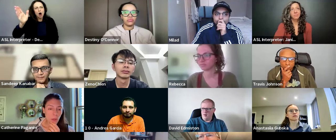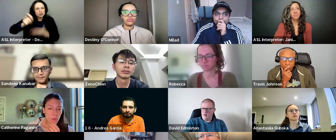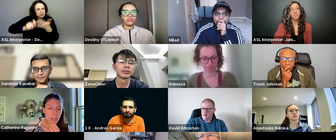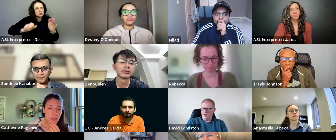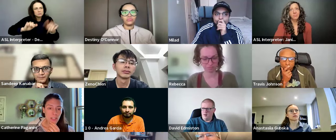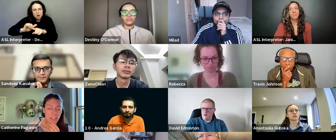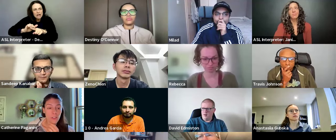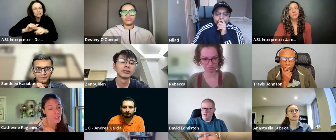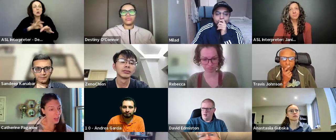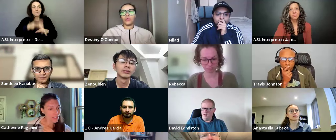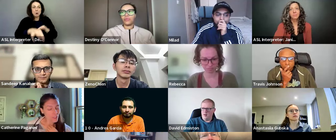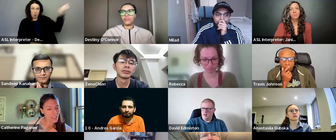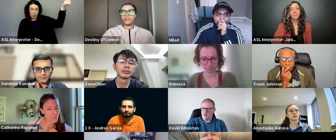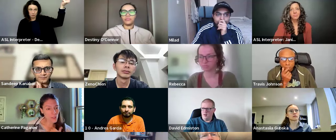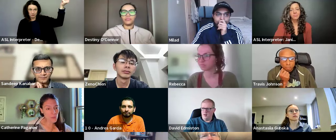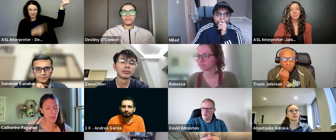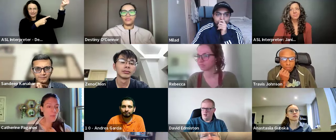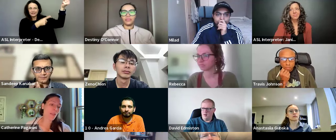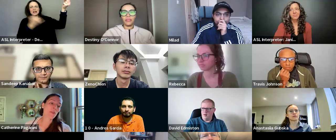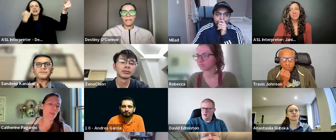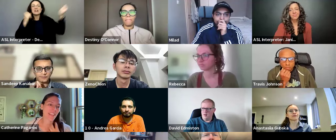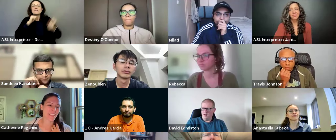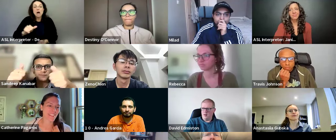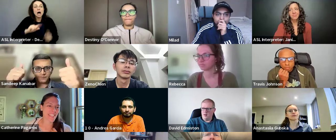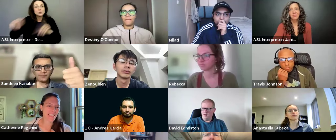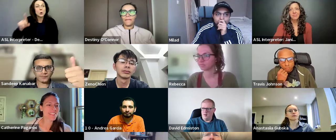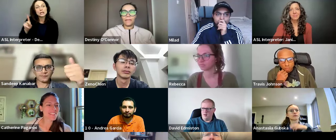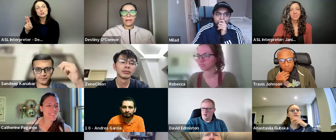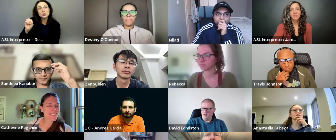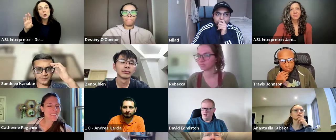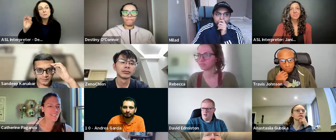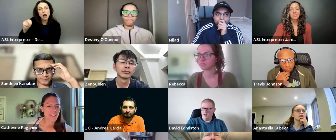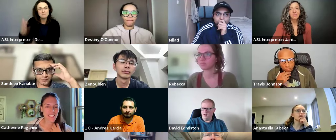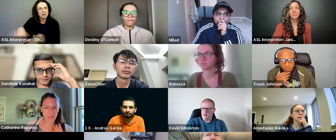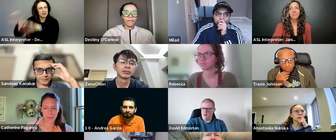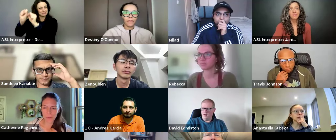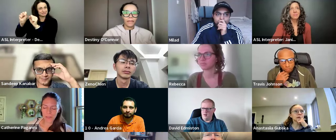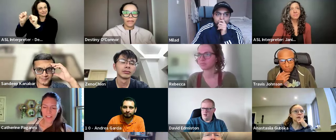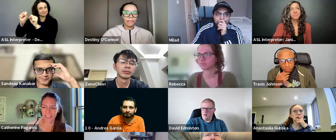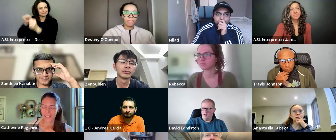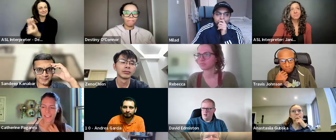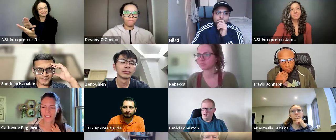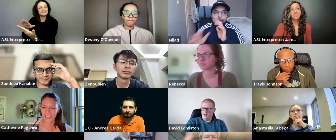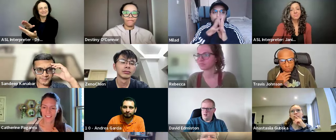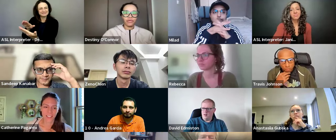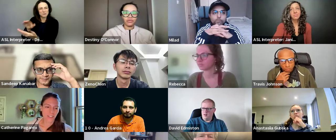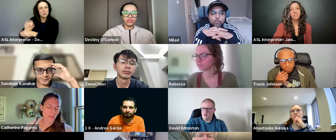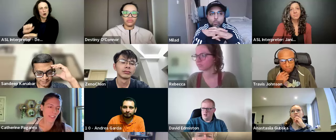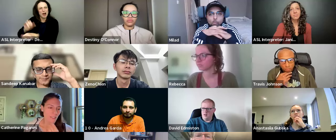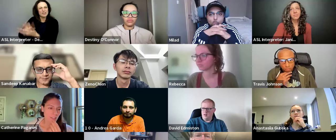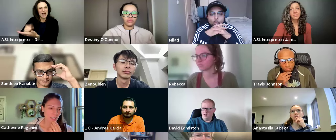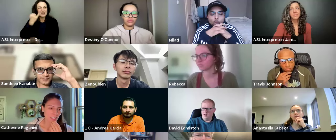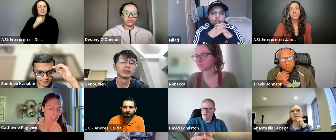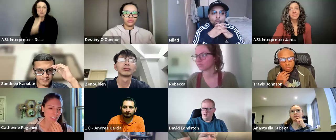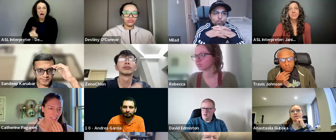let's postpone. If you're not going to KubeCon, maybe you can tackle this, right? Like, people who are not